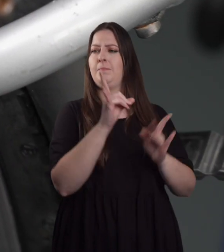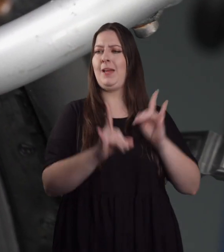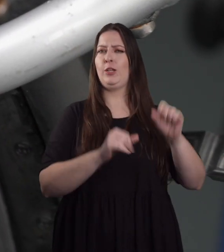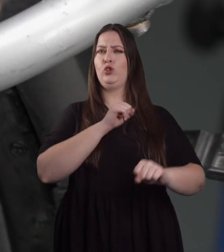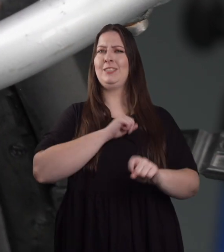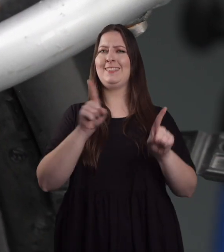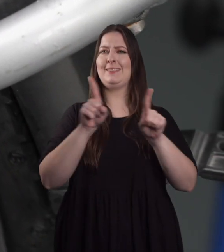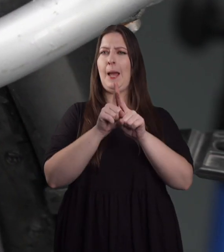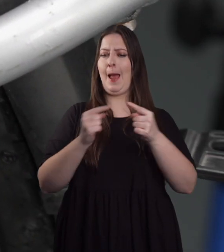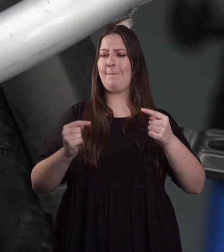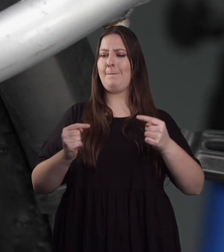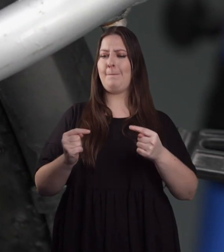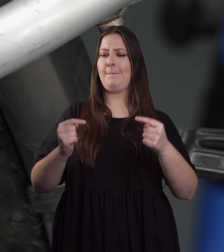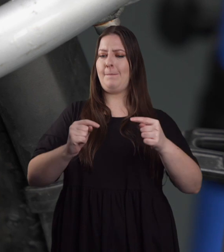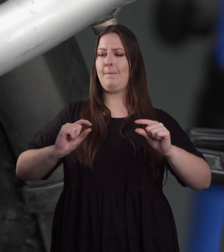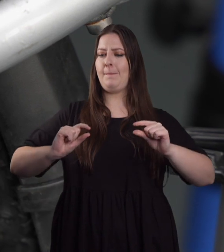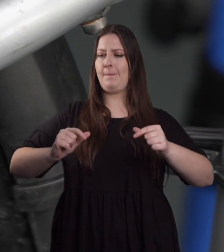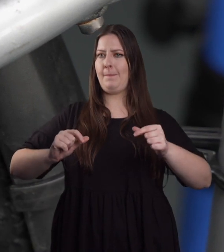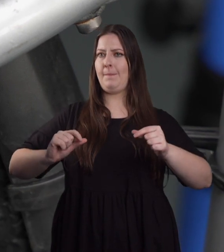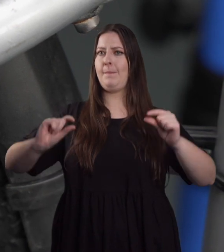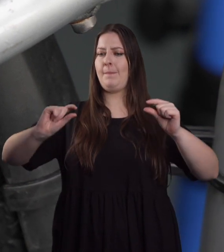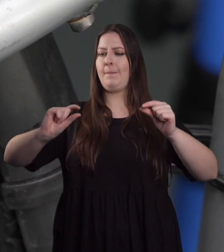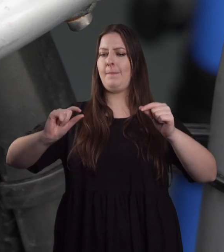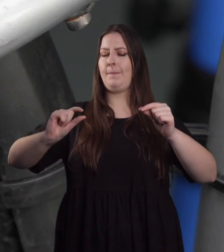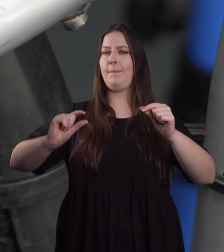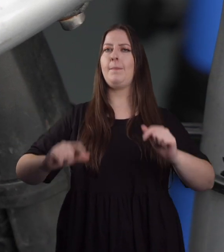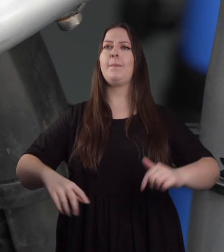Fit new pads, keeping the spacers in the same order.